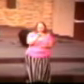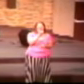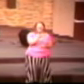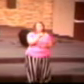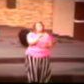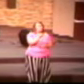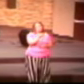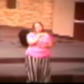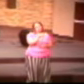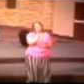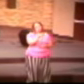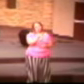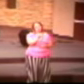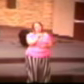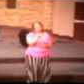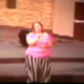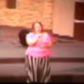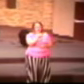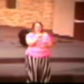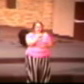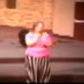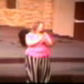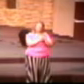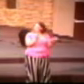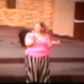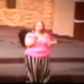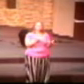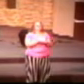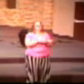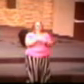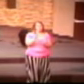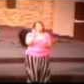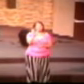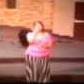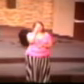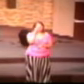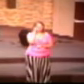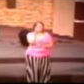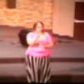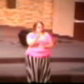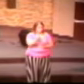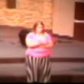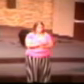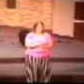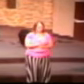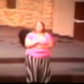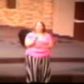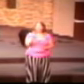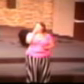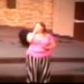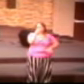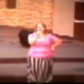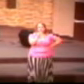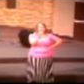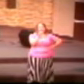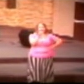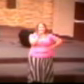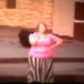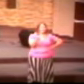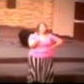I could go on with examples, but let me tell you which one is annoying to preachers. It's those stinking Aggies.